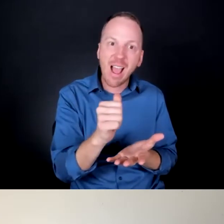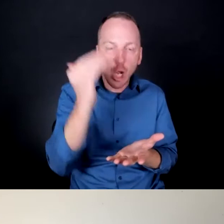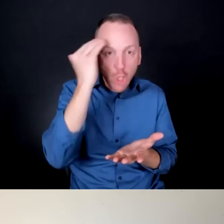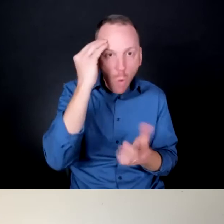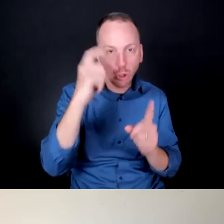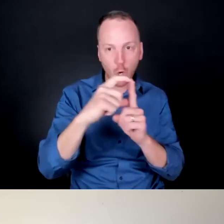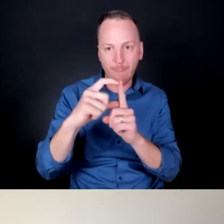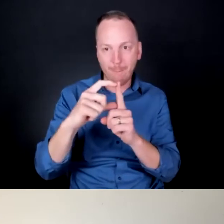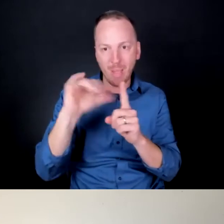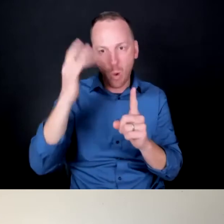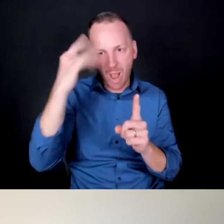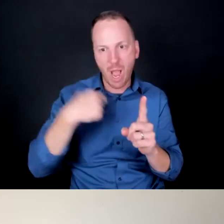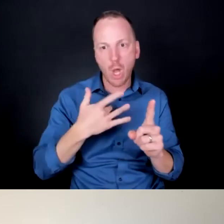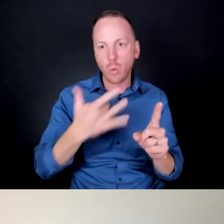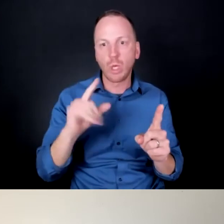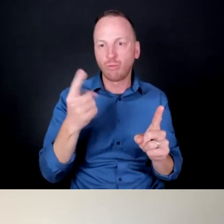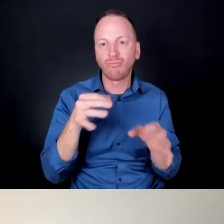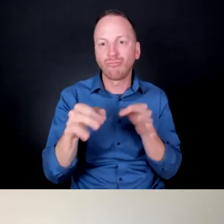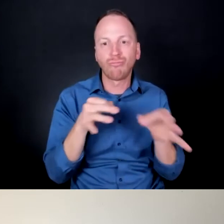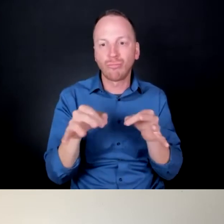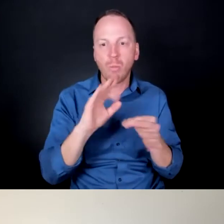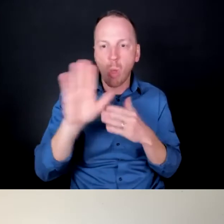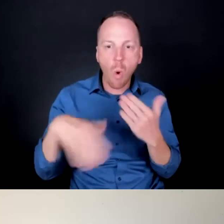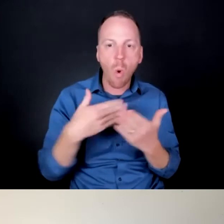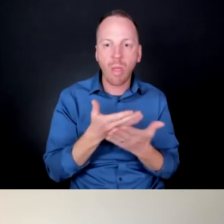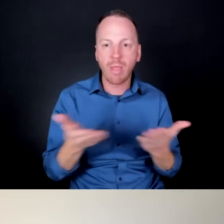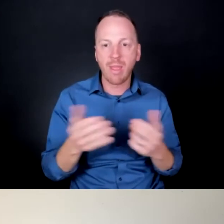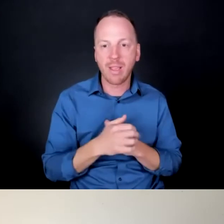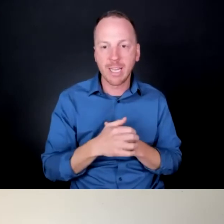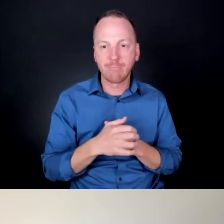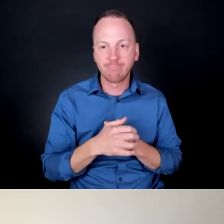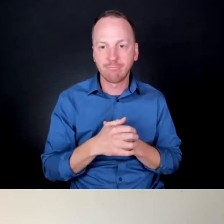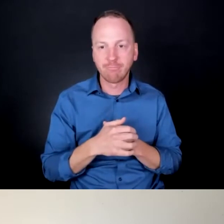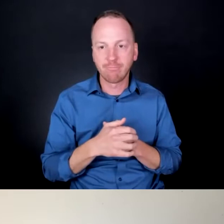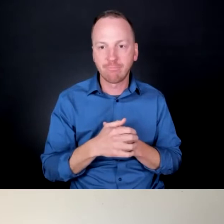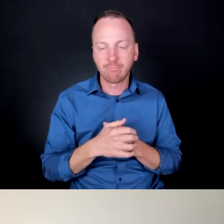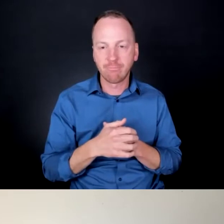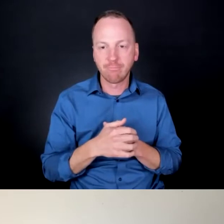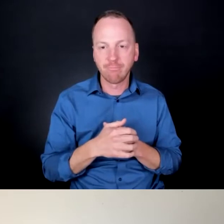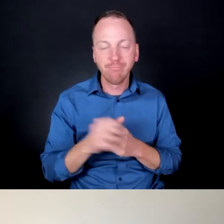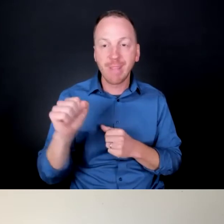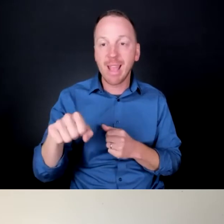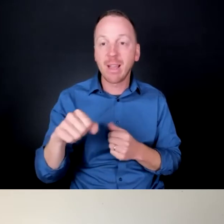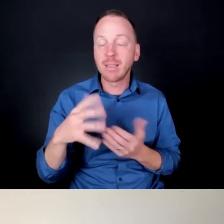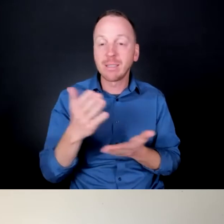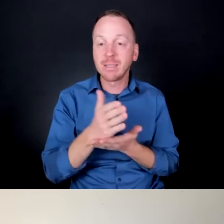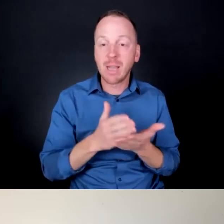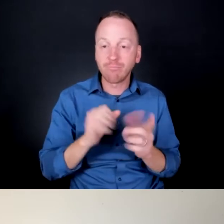known term. So that's why I usually just describe the whole thing. because like, yeah,